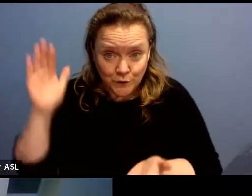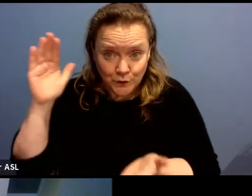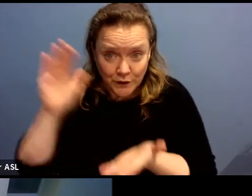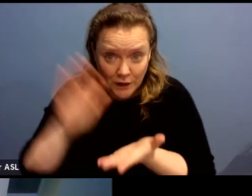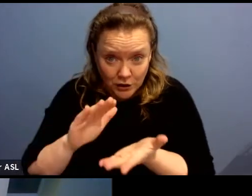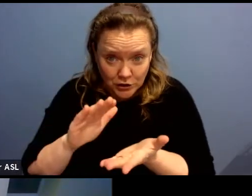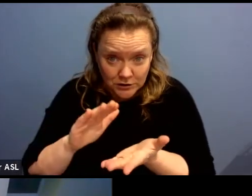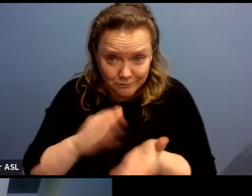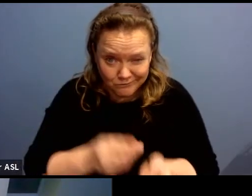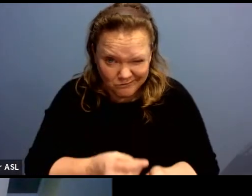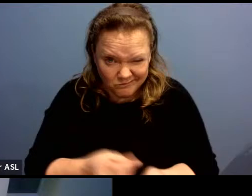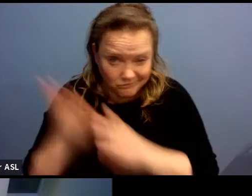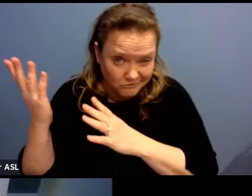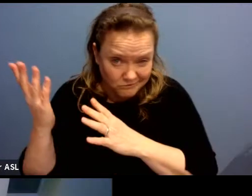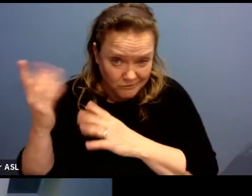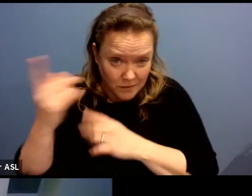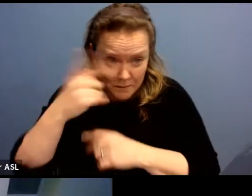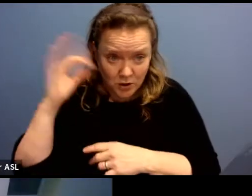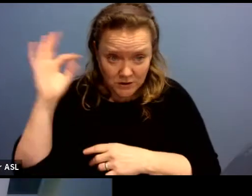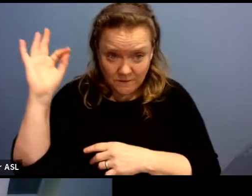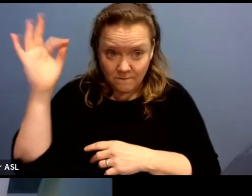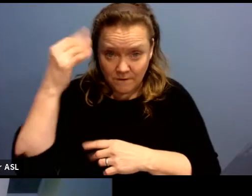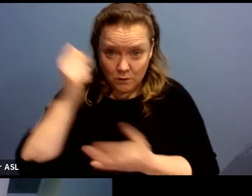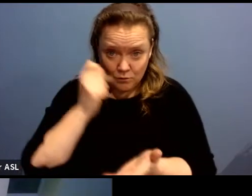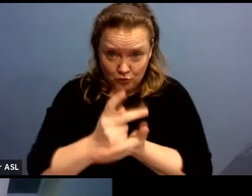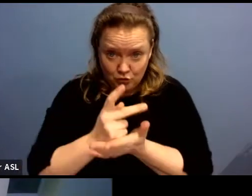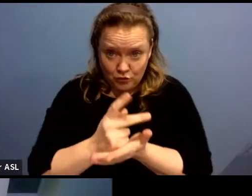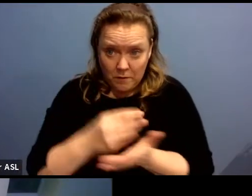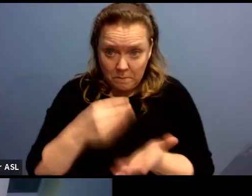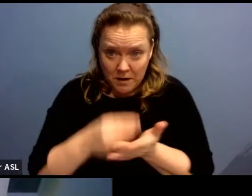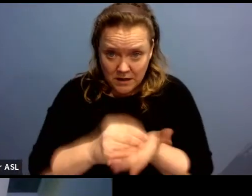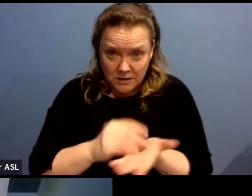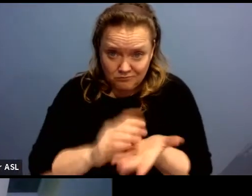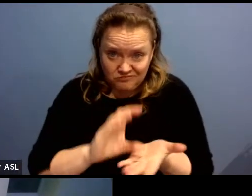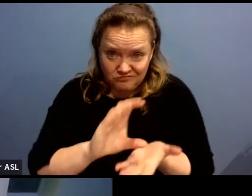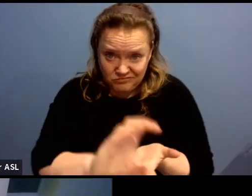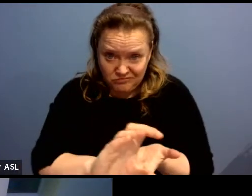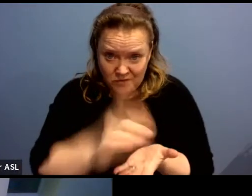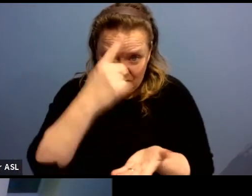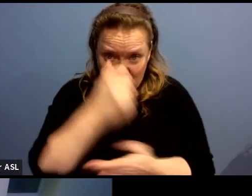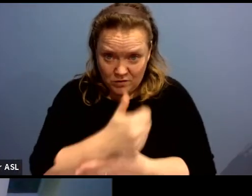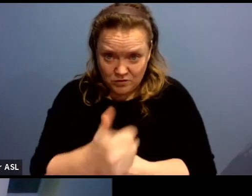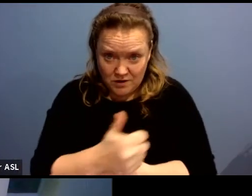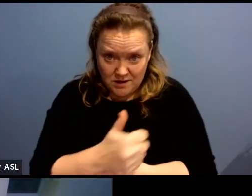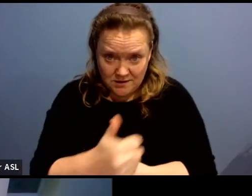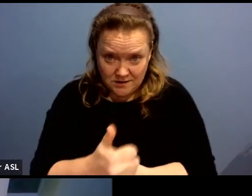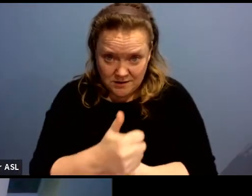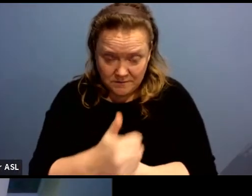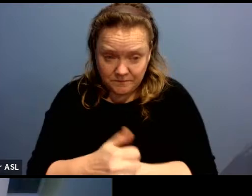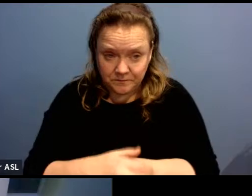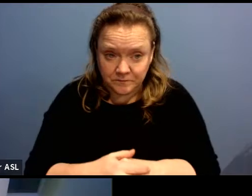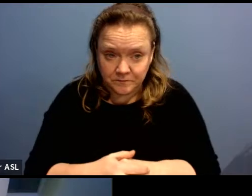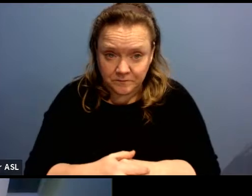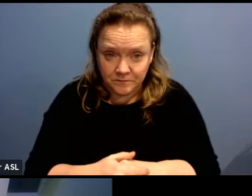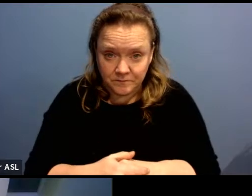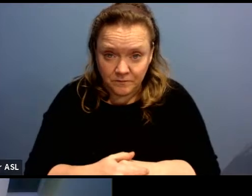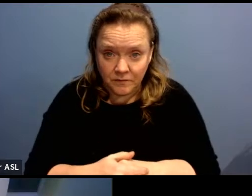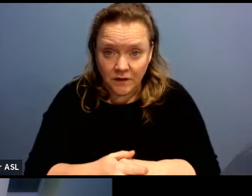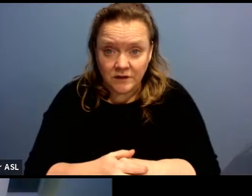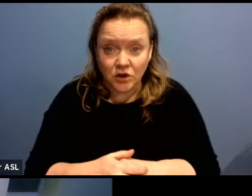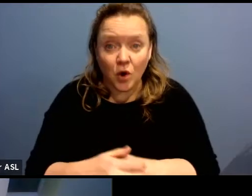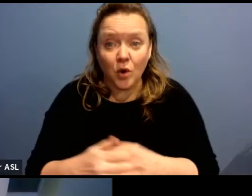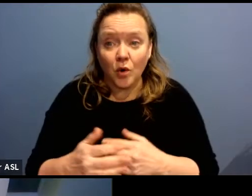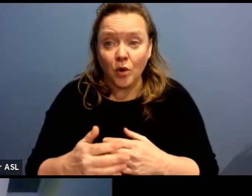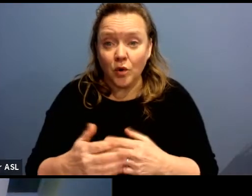the table with the passage of the new emergency funding plan through the Congress today. So in the interest of respecting your time and